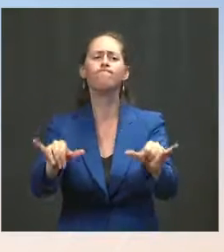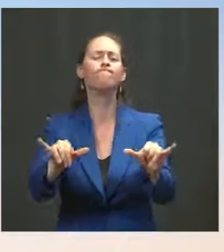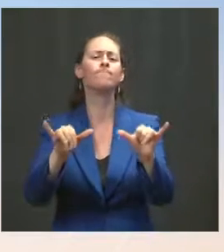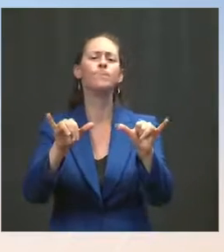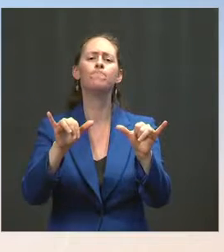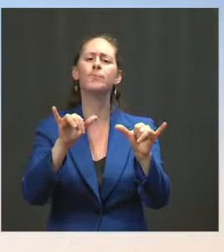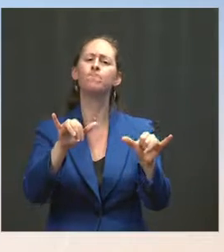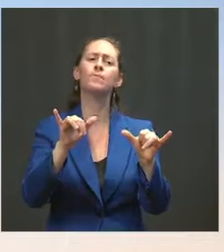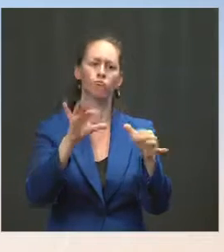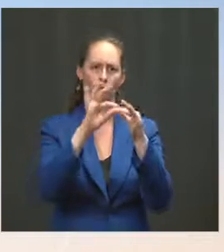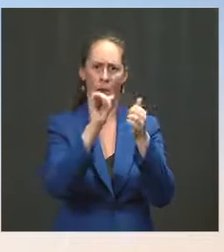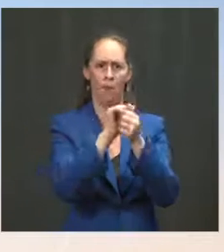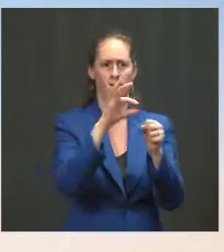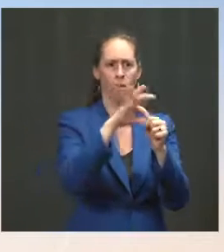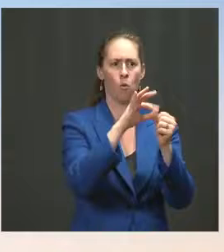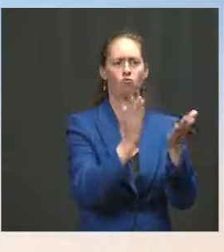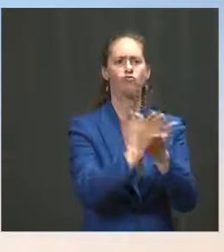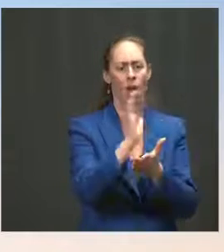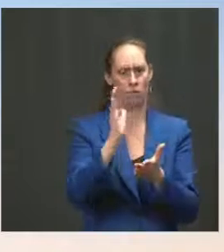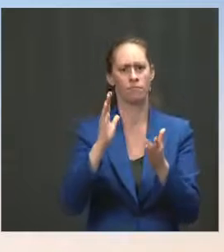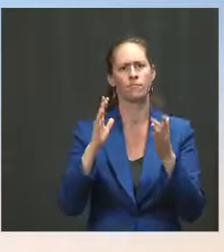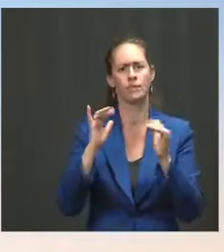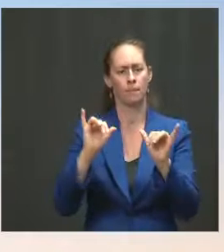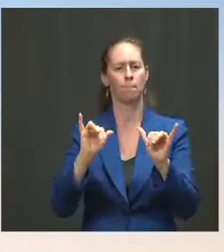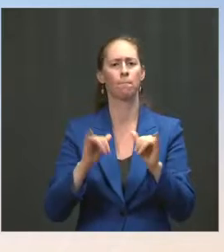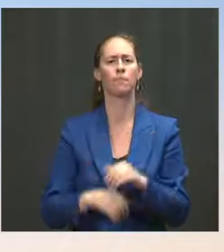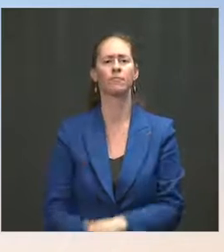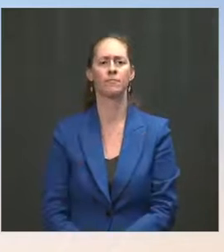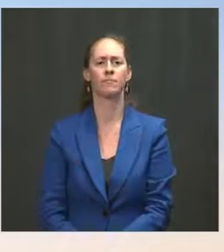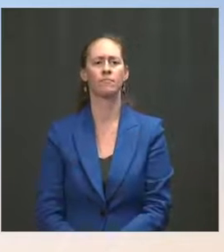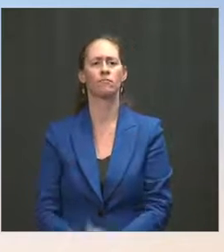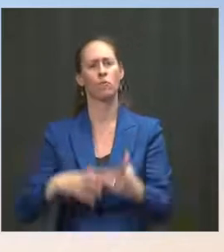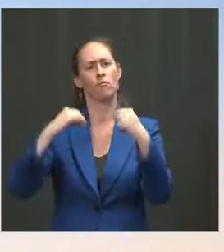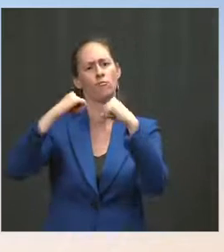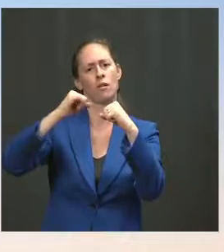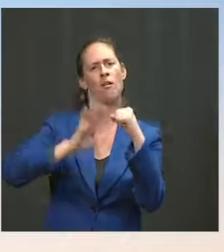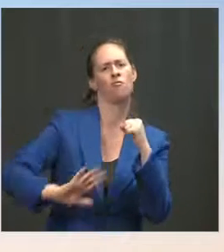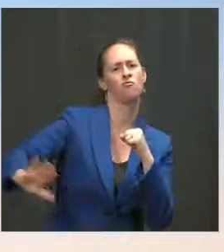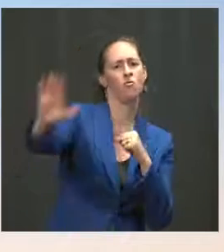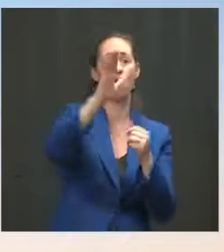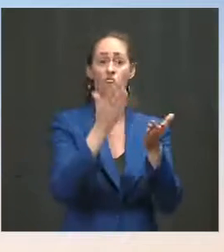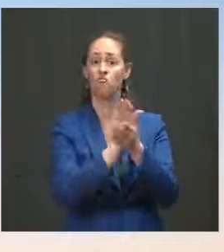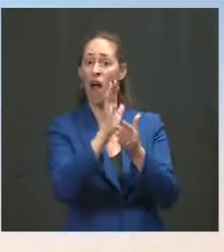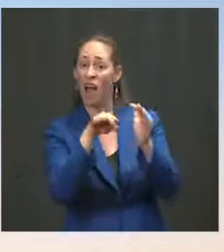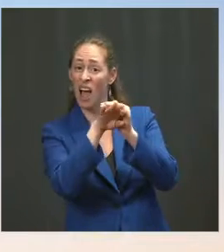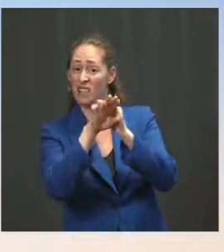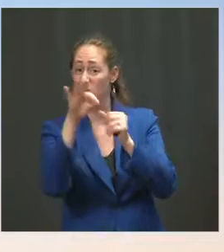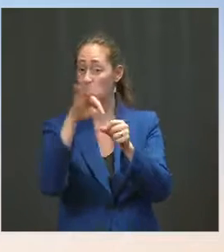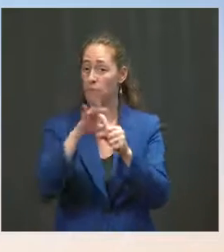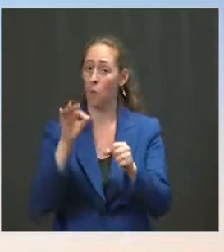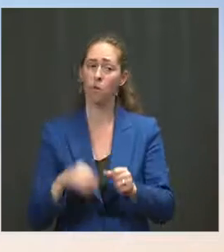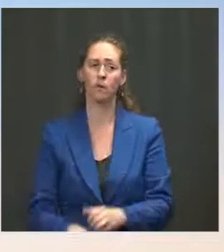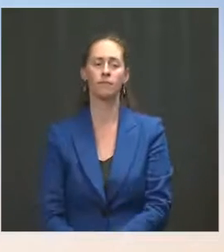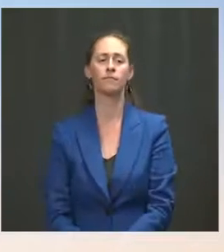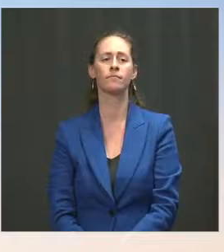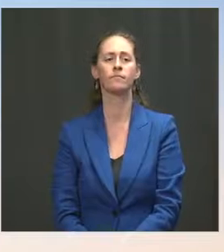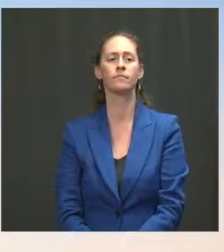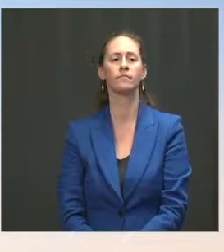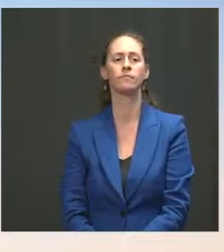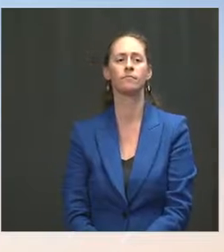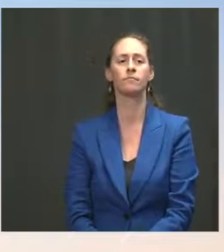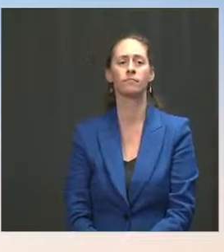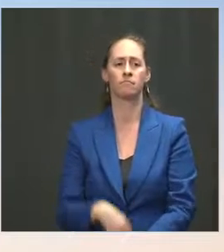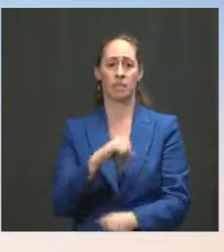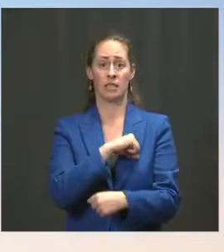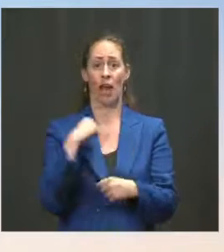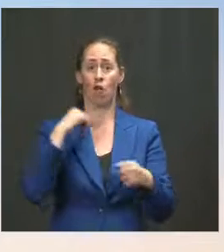making sure we are protecting and defending people's fundamental rights as well. As you noted, the Senate will return in September.